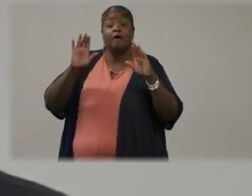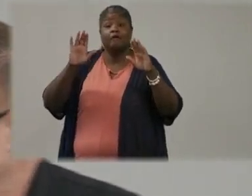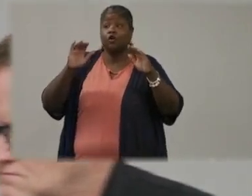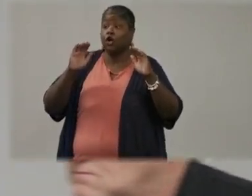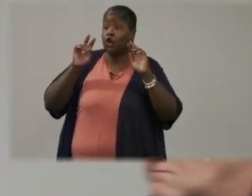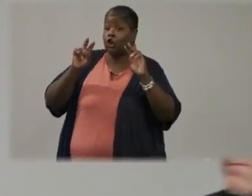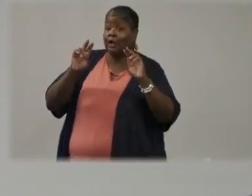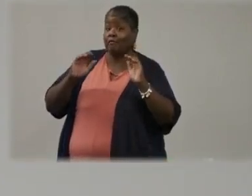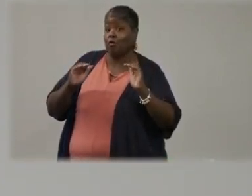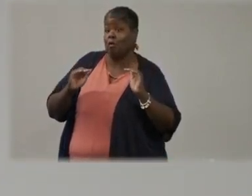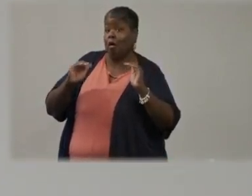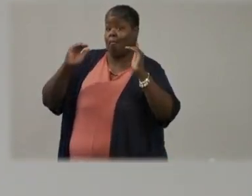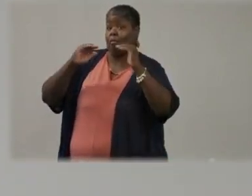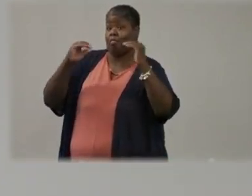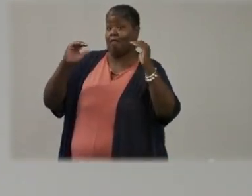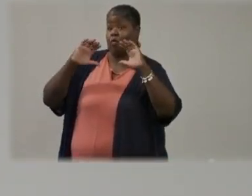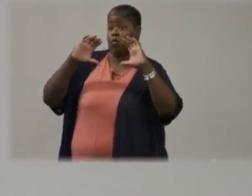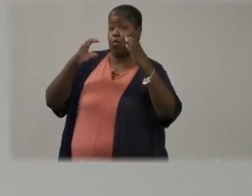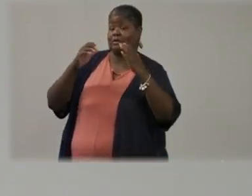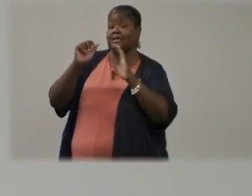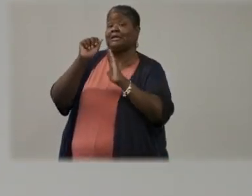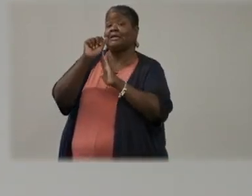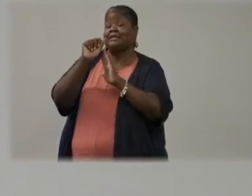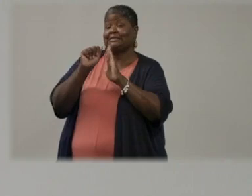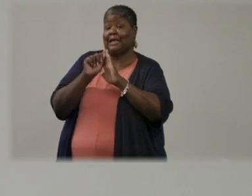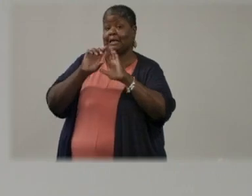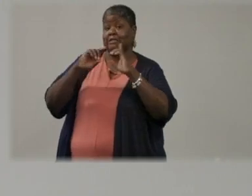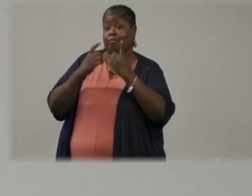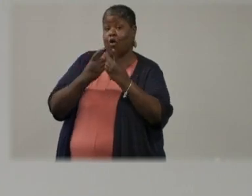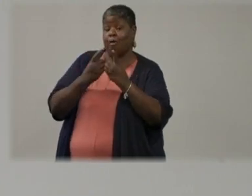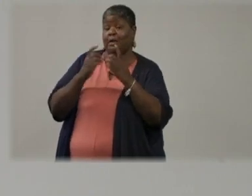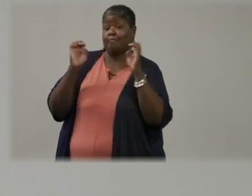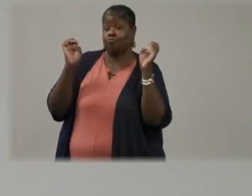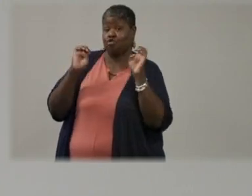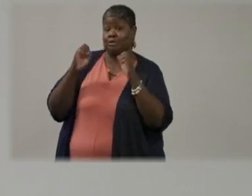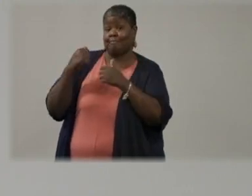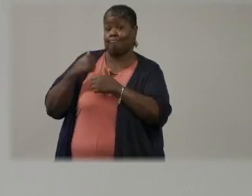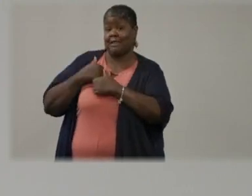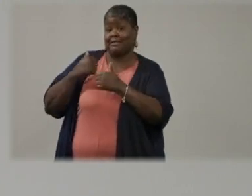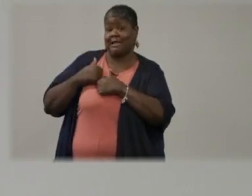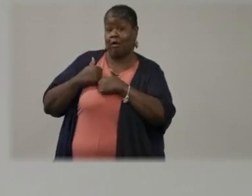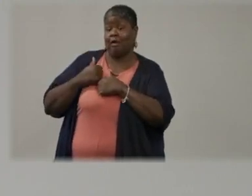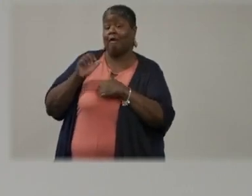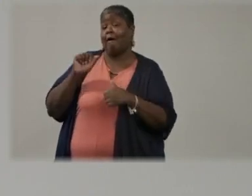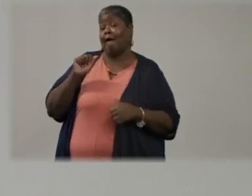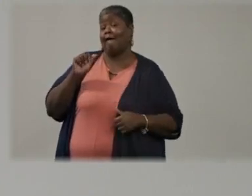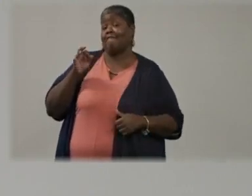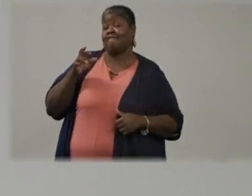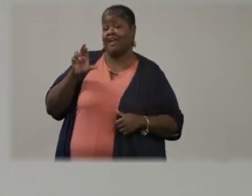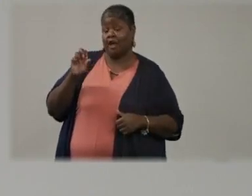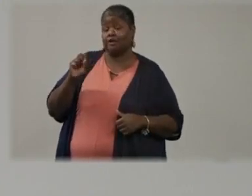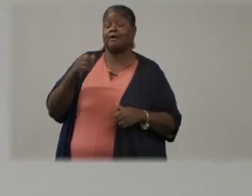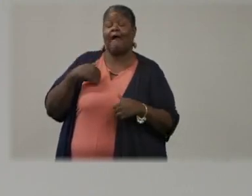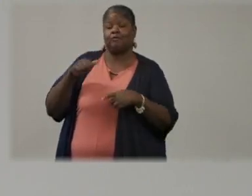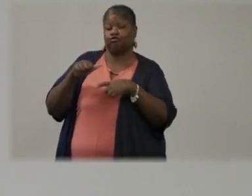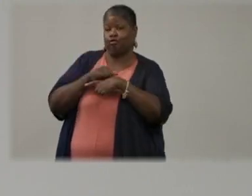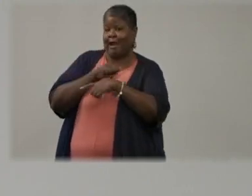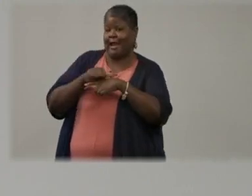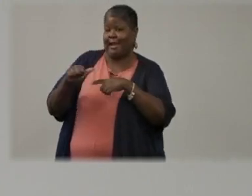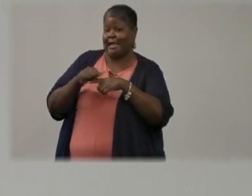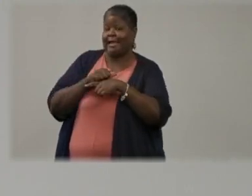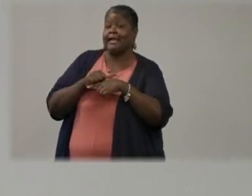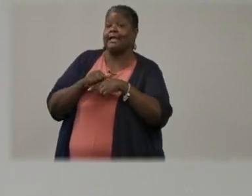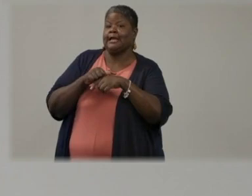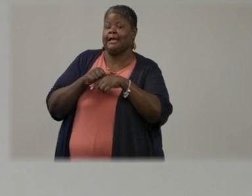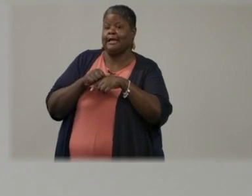level courses, the State Department of Emergency and Military Affairs has a training branch, and they have a system, a portal where